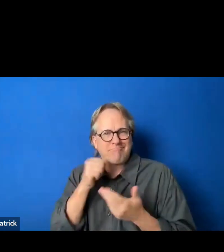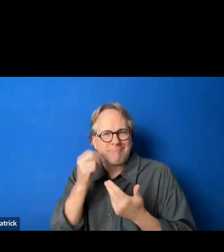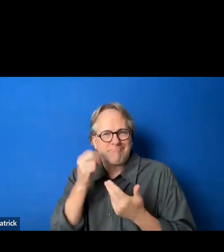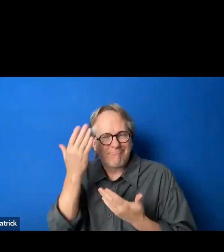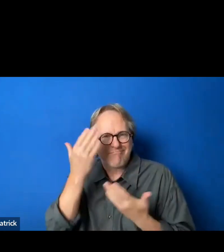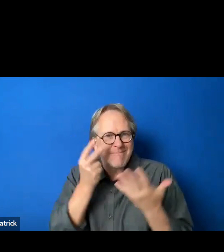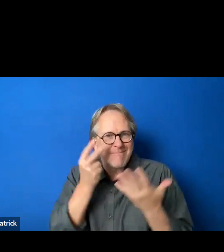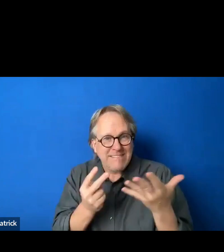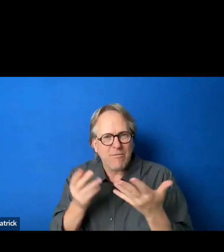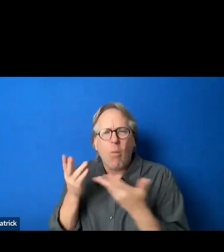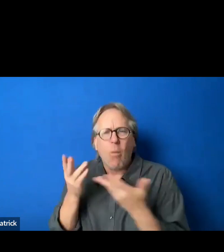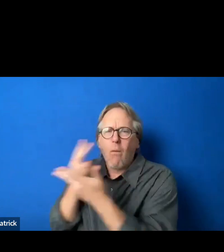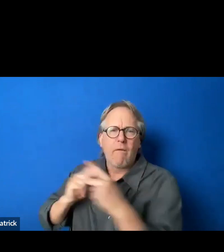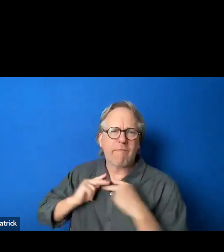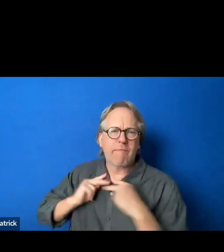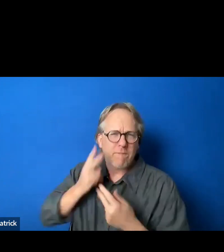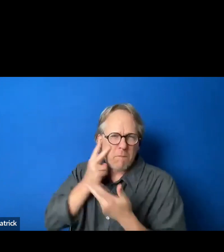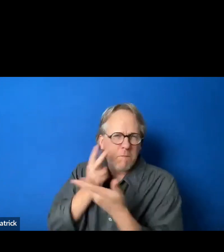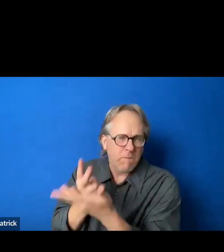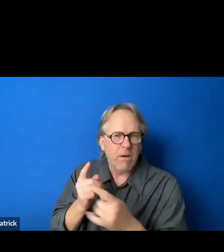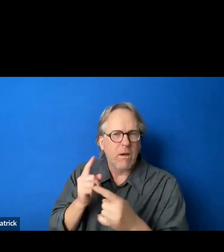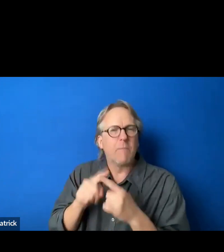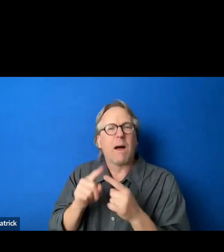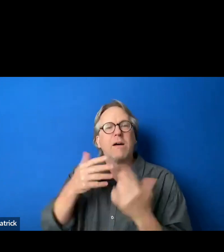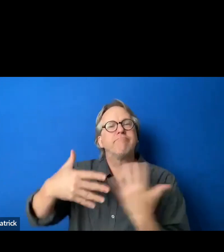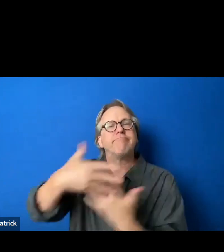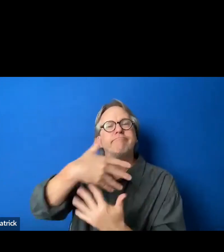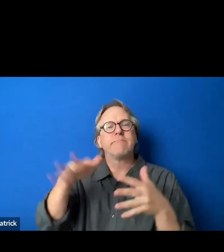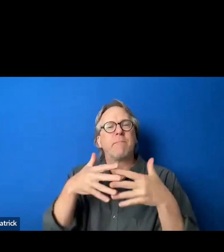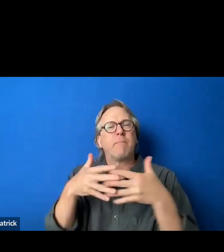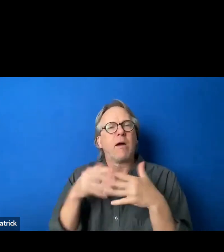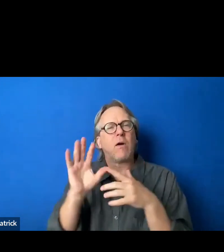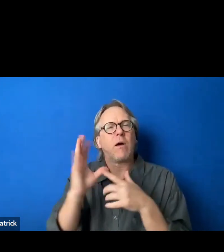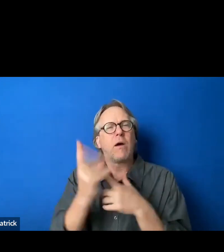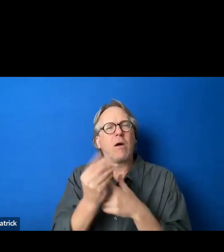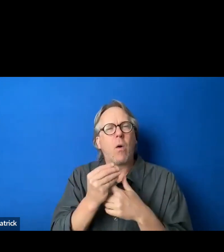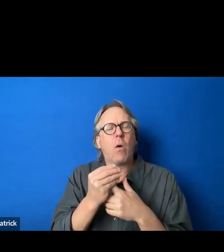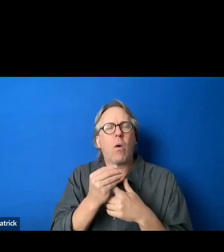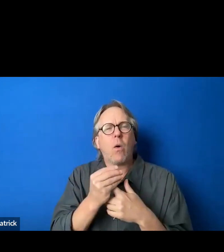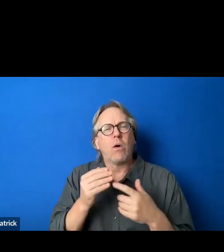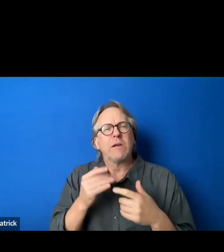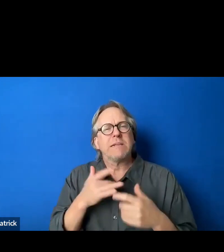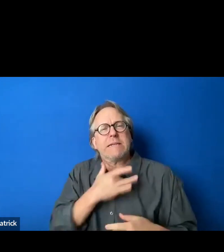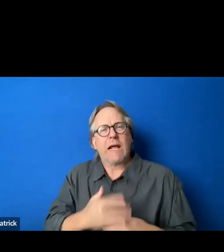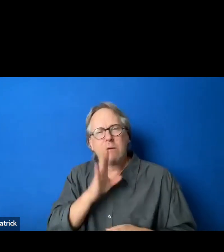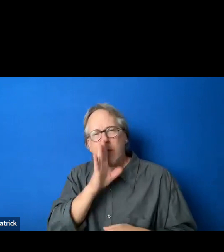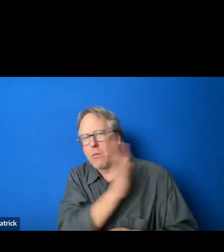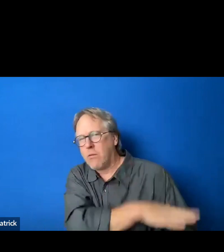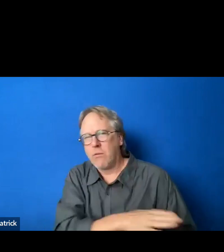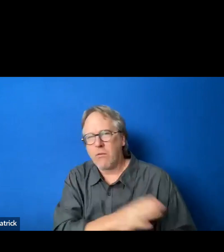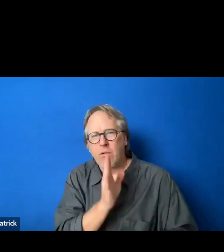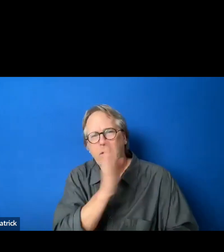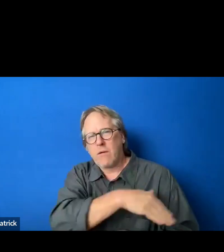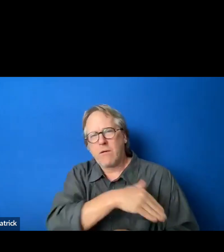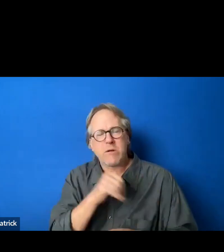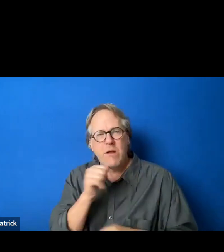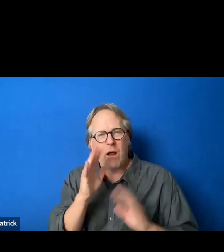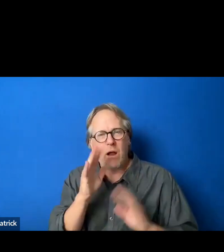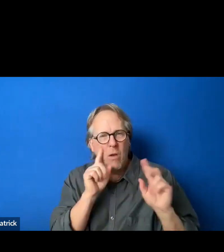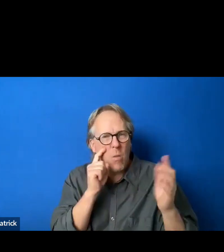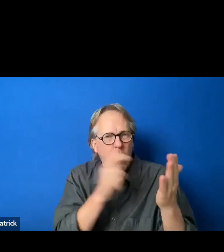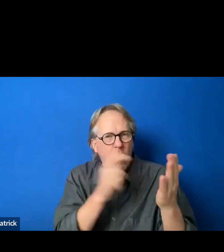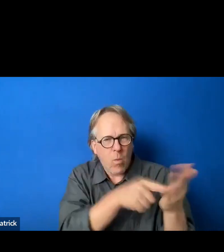society likes to overlook them and pretend they're not there, and focus on things that have